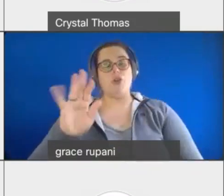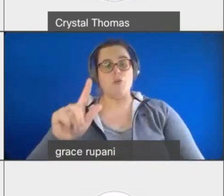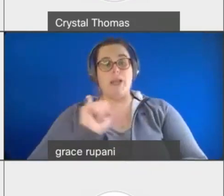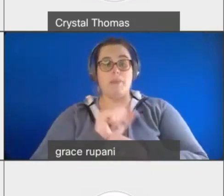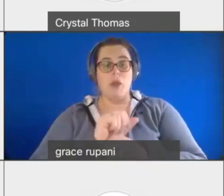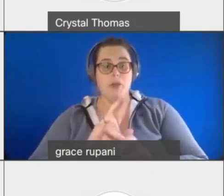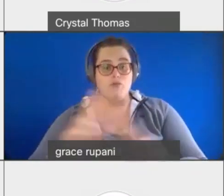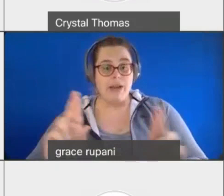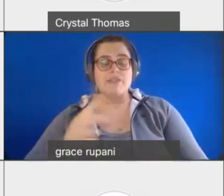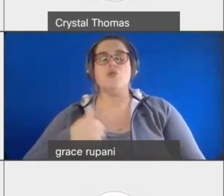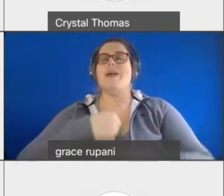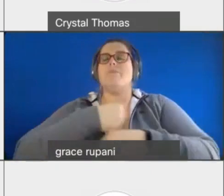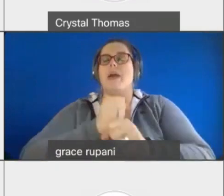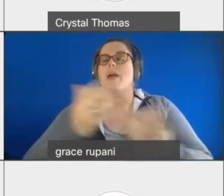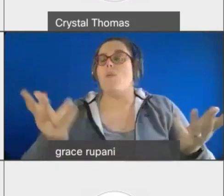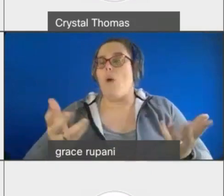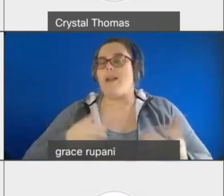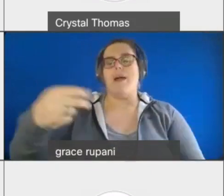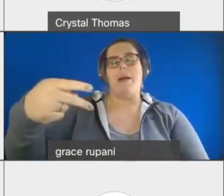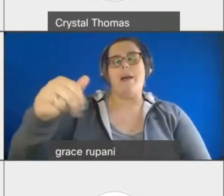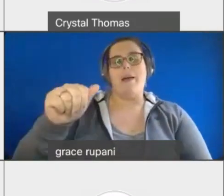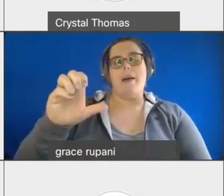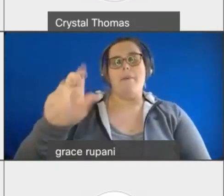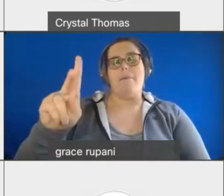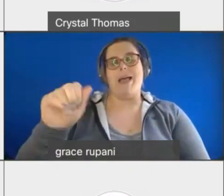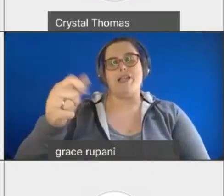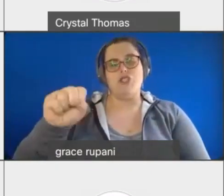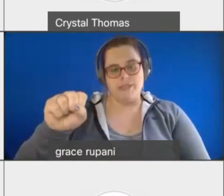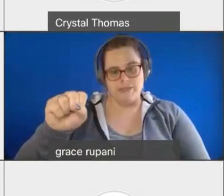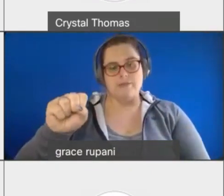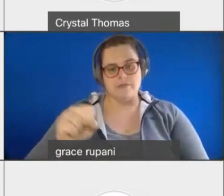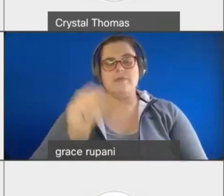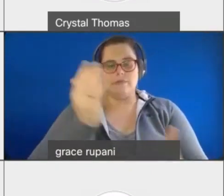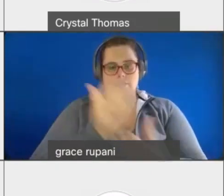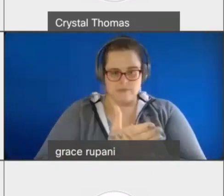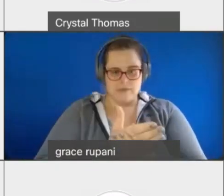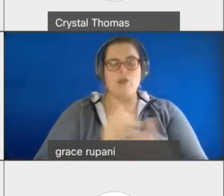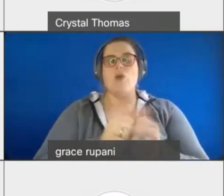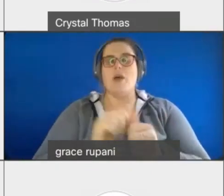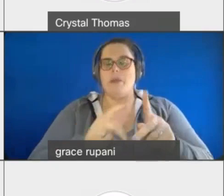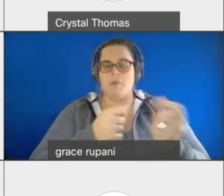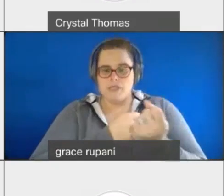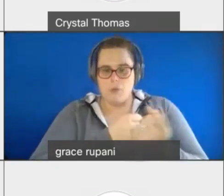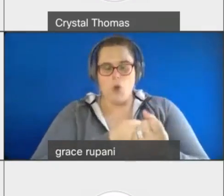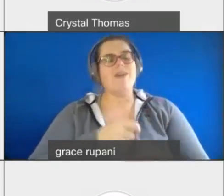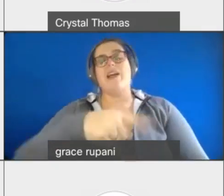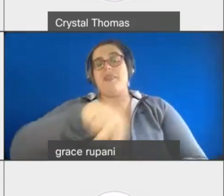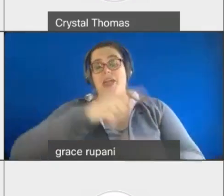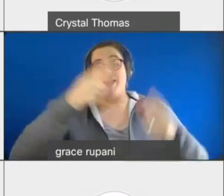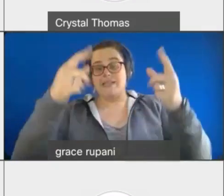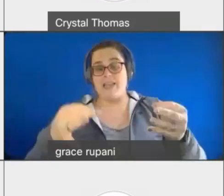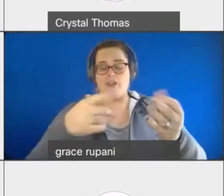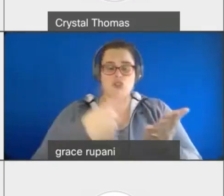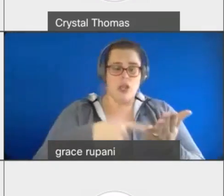create packages which is involved with the people we support. And so they decide, what are we going to talk about this week or next week? And then we get